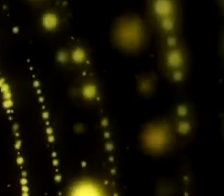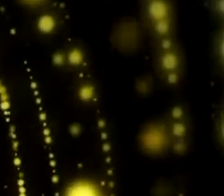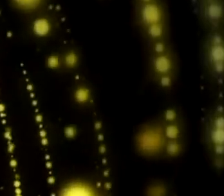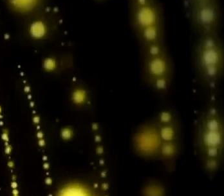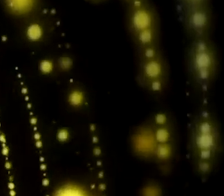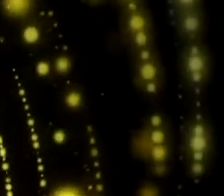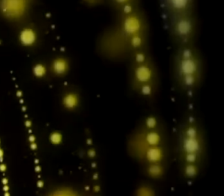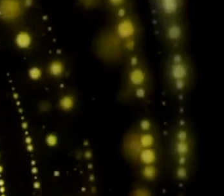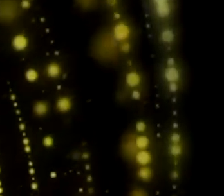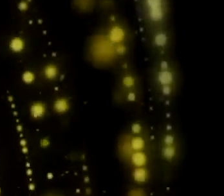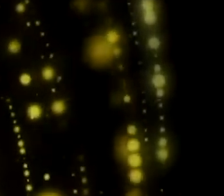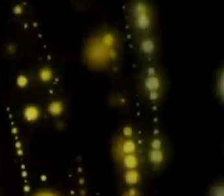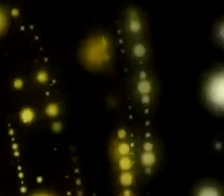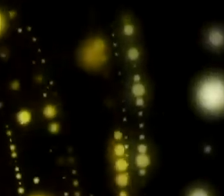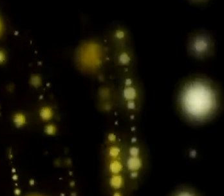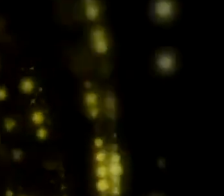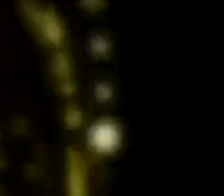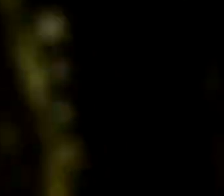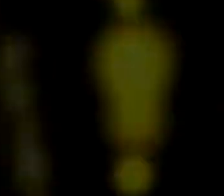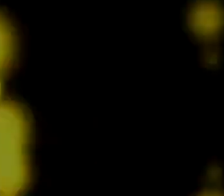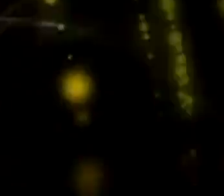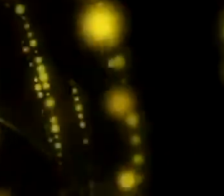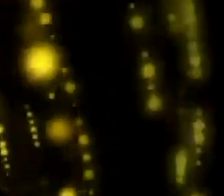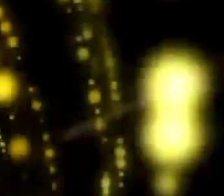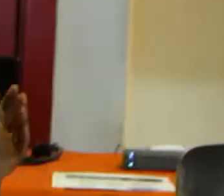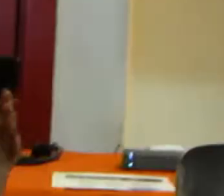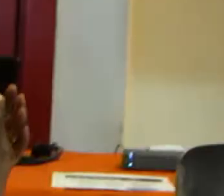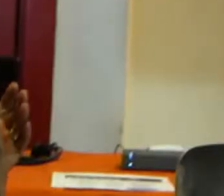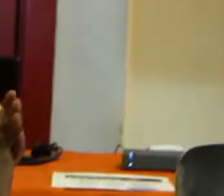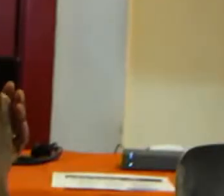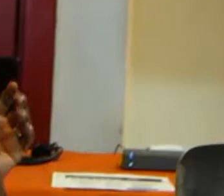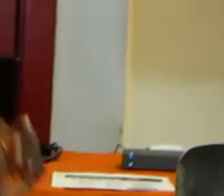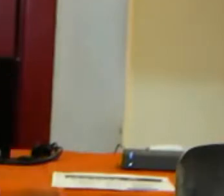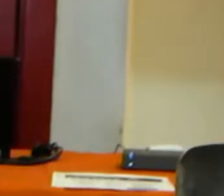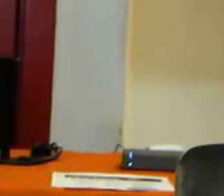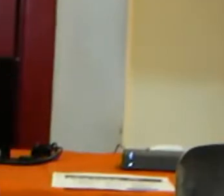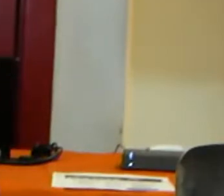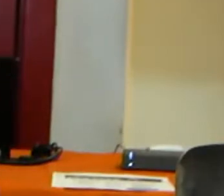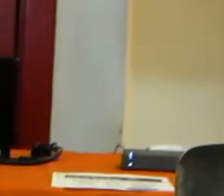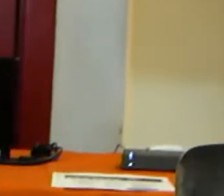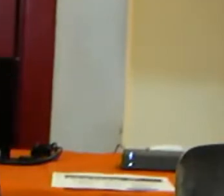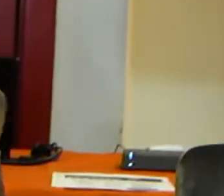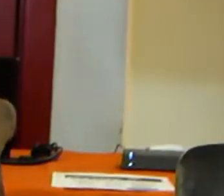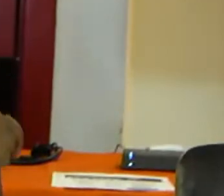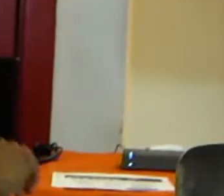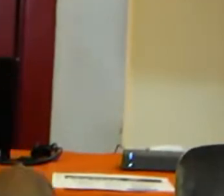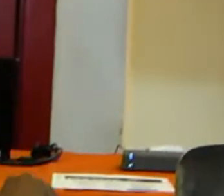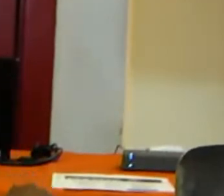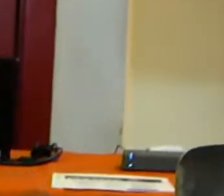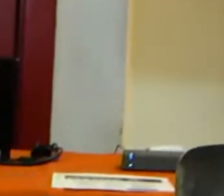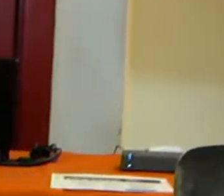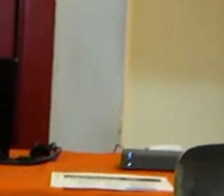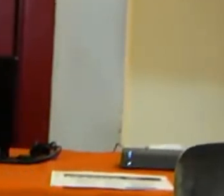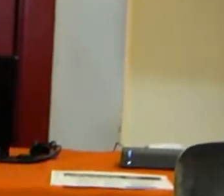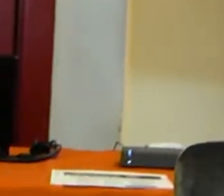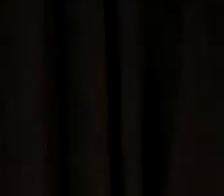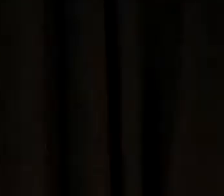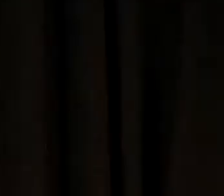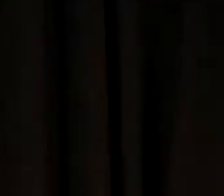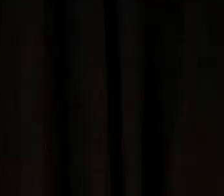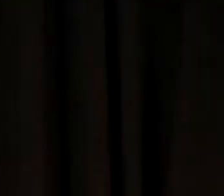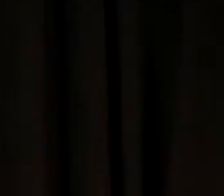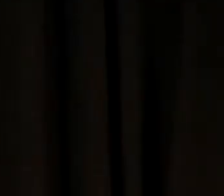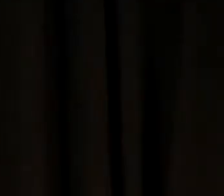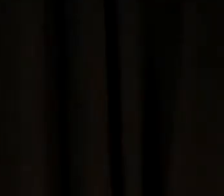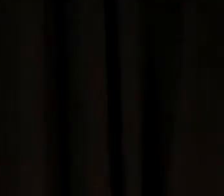ATSC. I will also point out that there are many people in the room from ATSC that have won that same award.